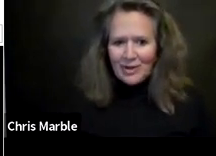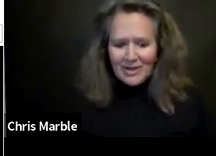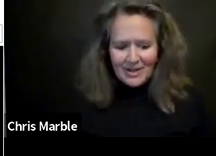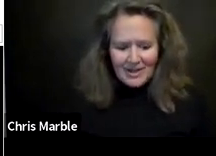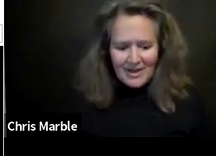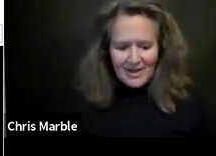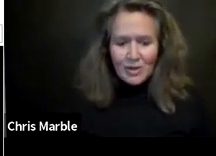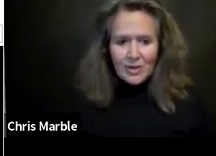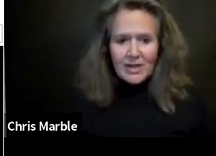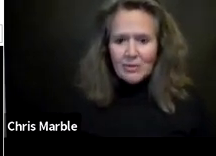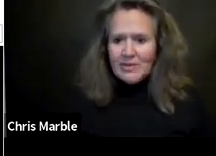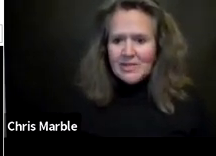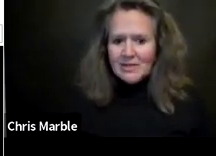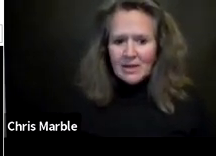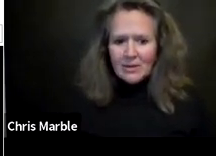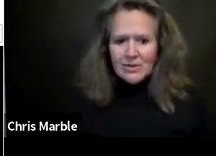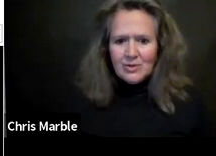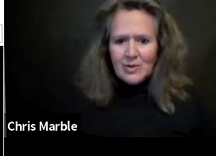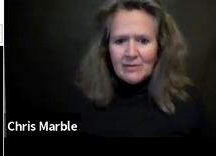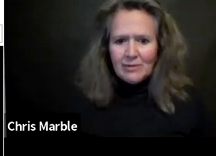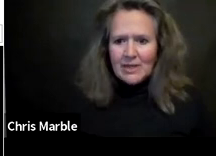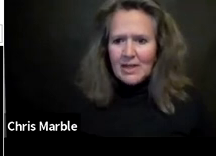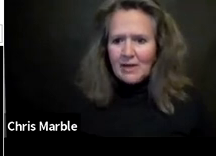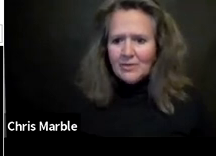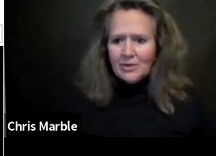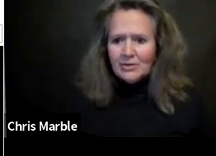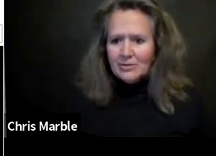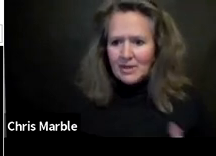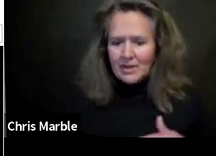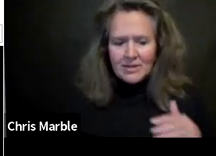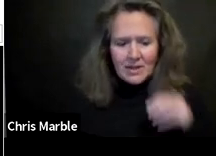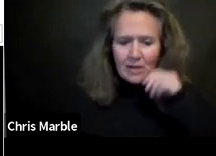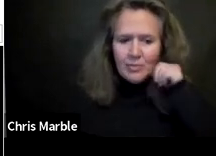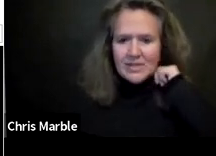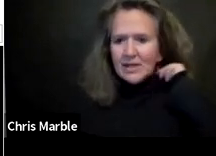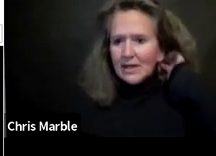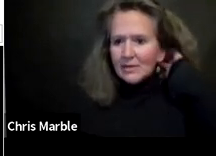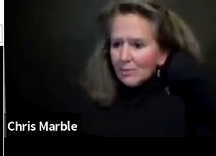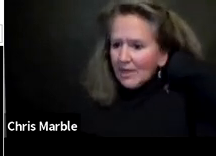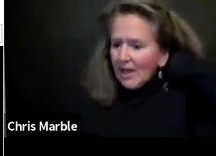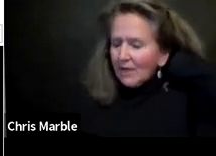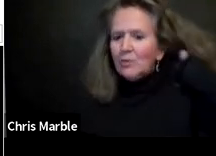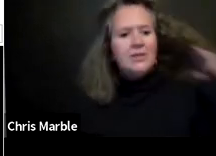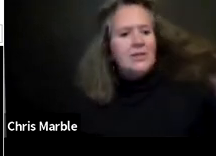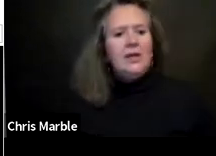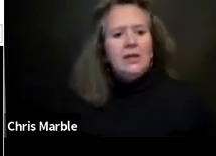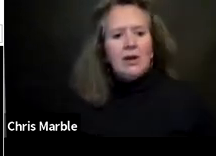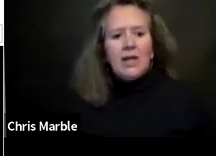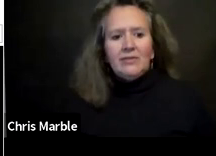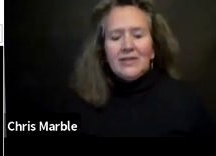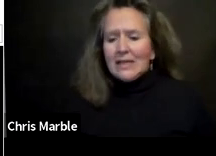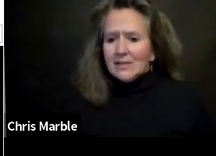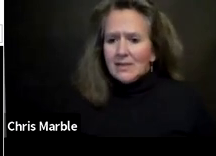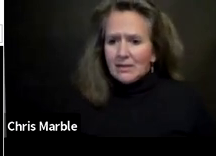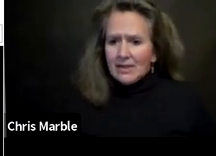information. We've chalked it full. I know that it will be sent out to everybody after. I think Danielle will be sending it out to everybody